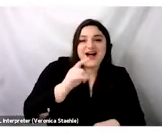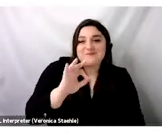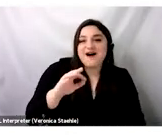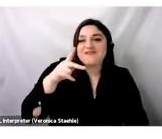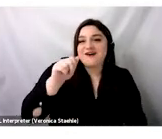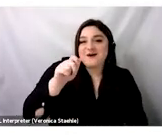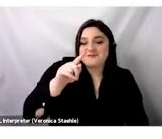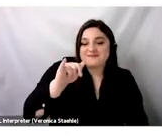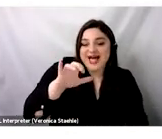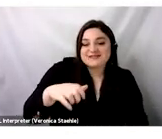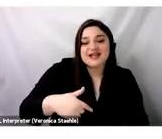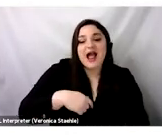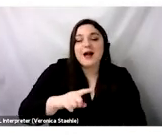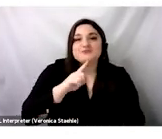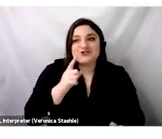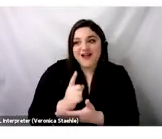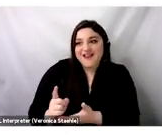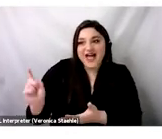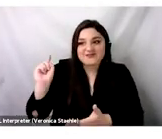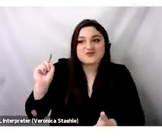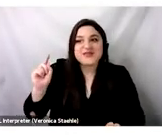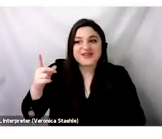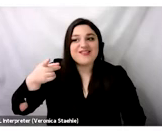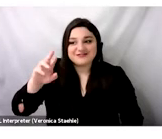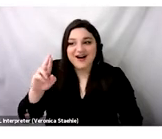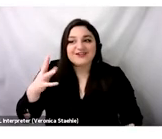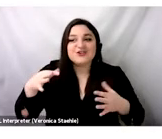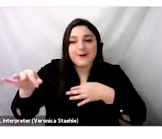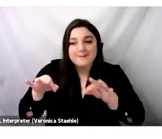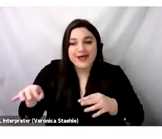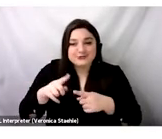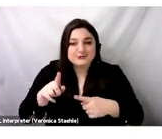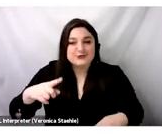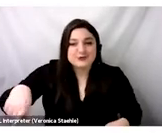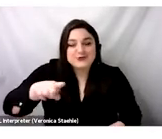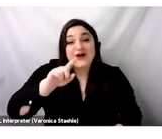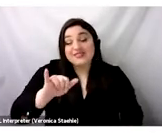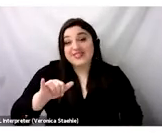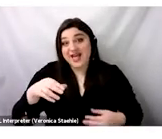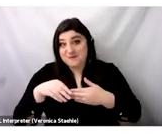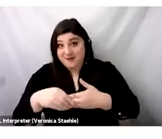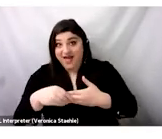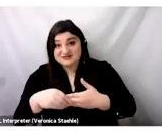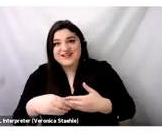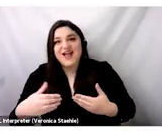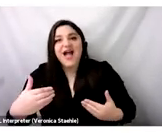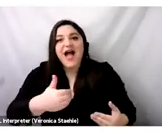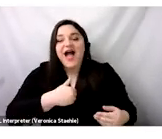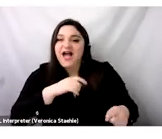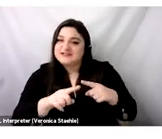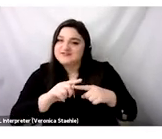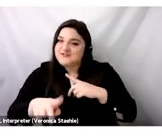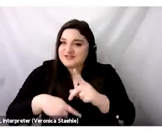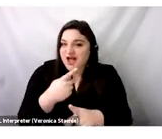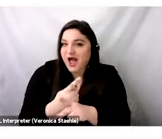Shiros in her conversation last week covered this as well, that it's important to talk about the types of plastic that gets